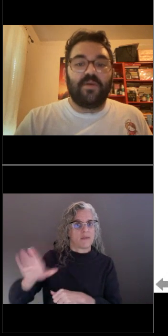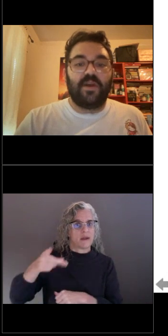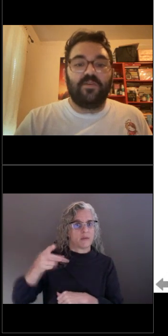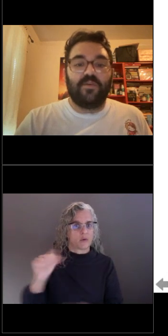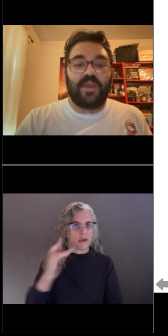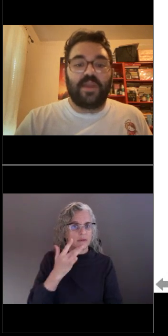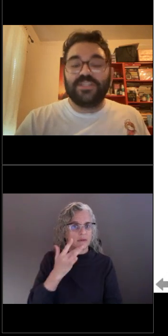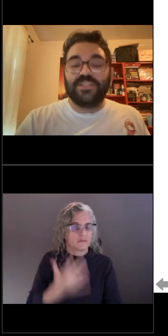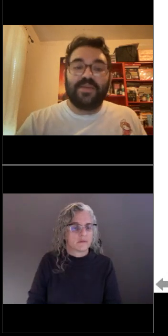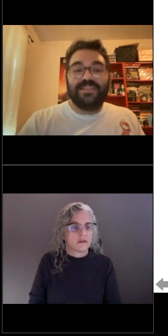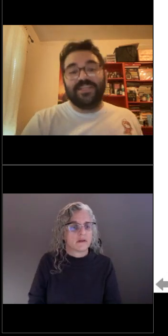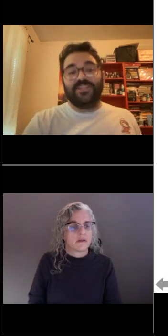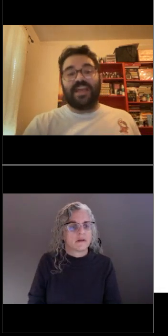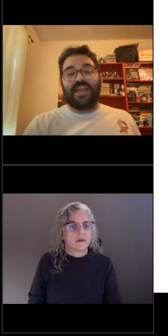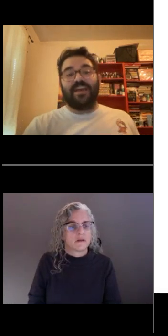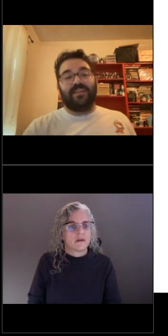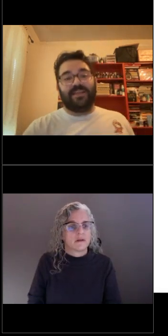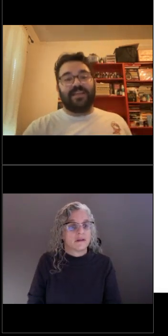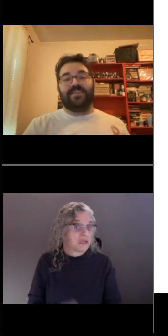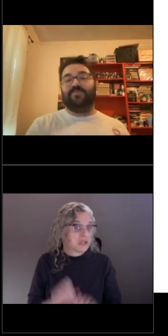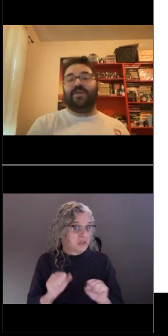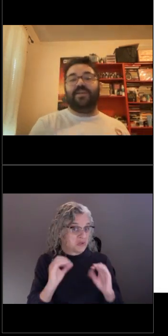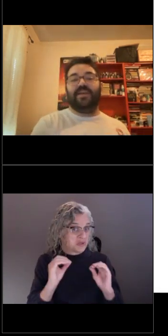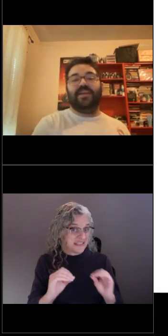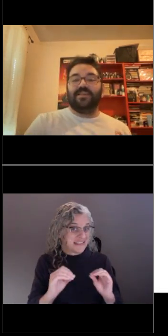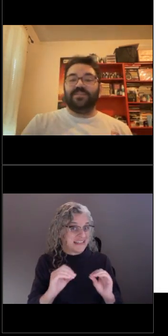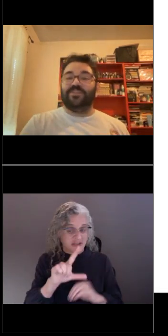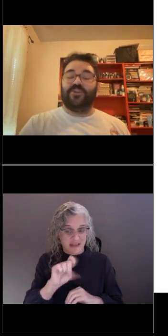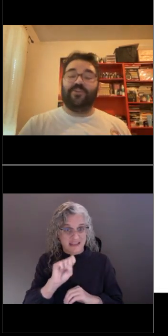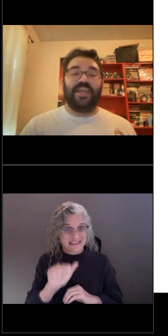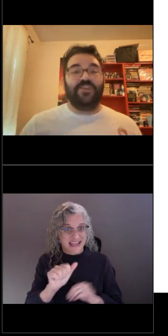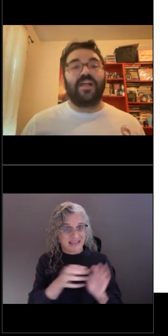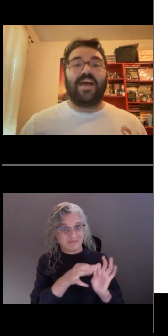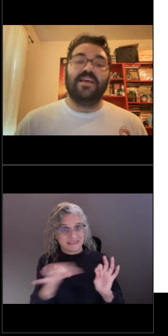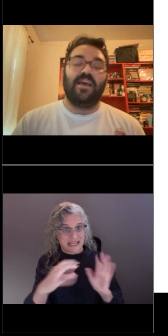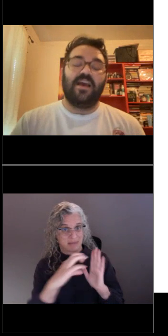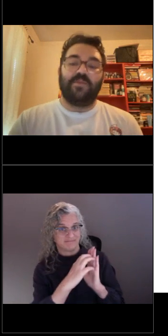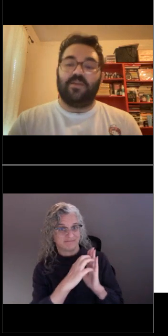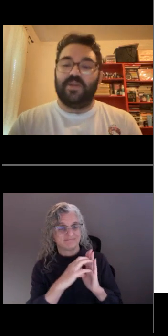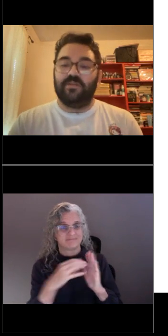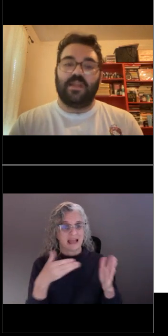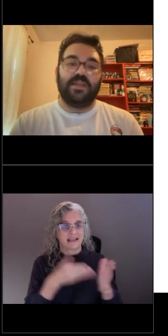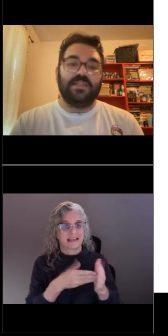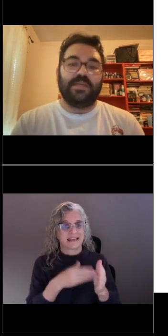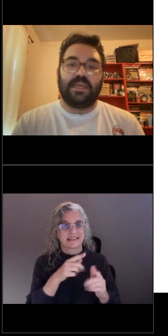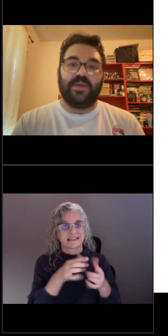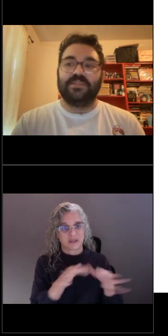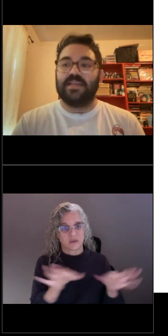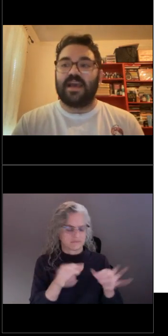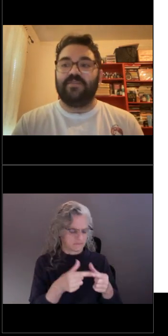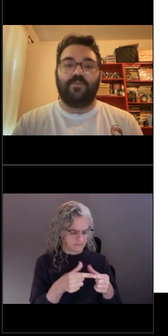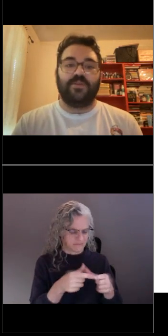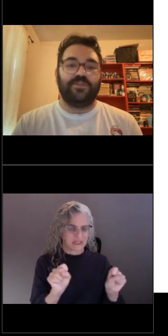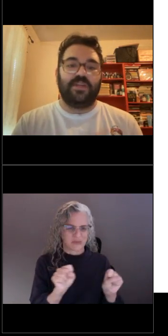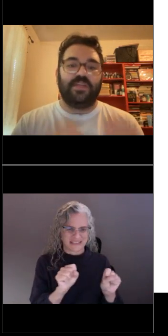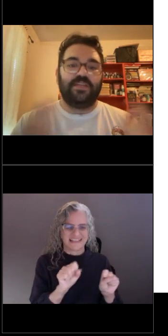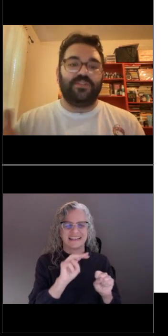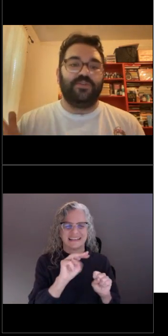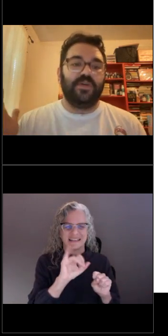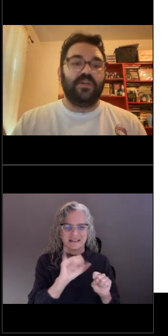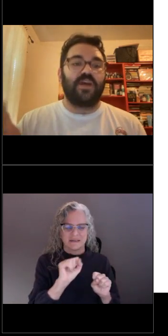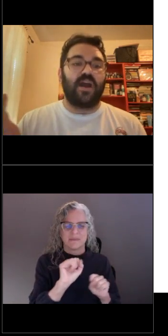A great way to do that might be to teach the LSA statement against linguistic misgendering in your class. And we are really lucky to be linguists and to have the